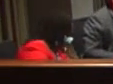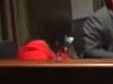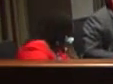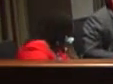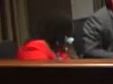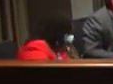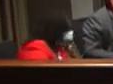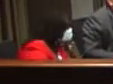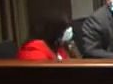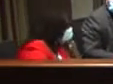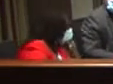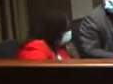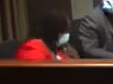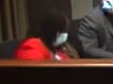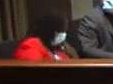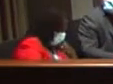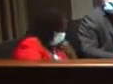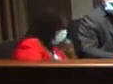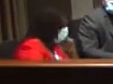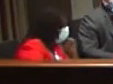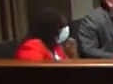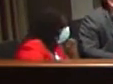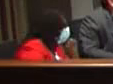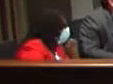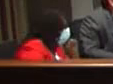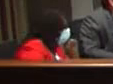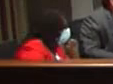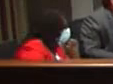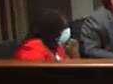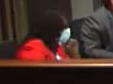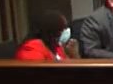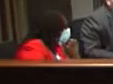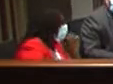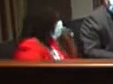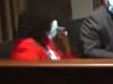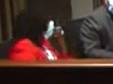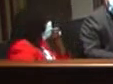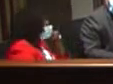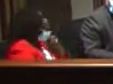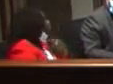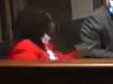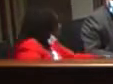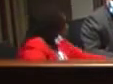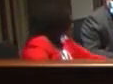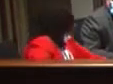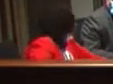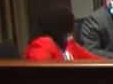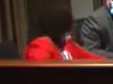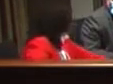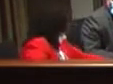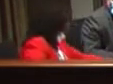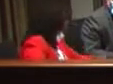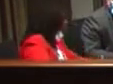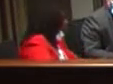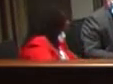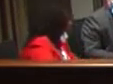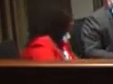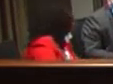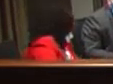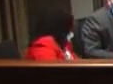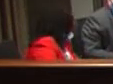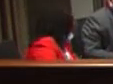that feel functionally good? Okay, I'm sorry, could you clarify, how would that work exactly? Just to make sure I'm clear on the idea. So Two the